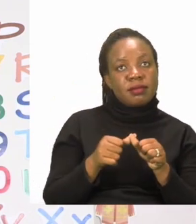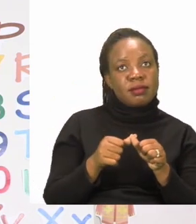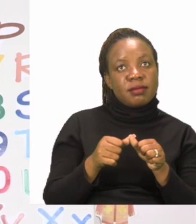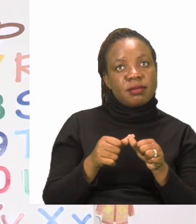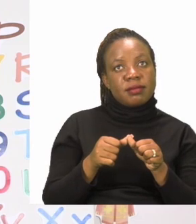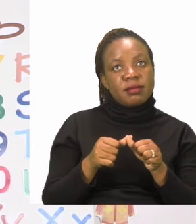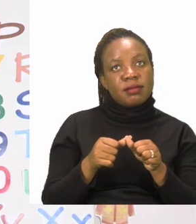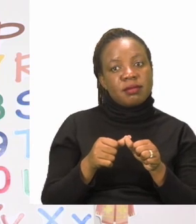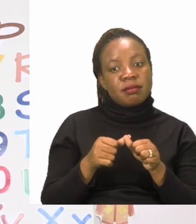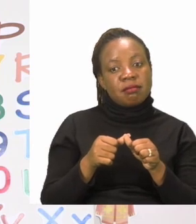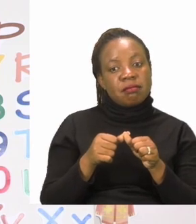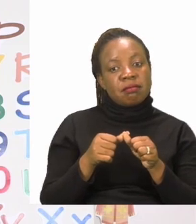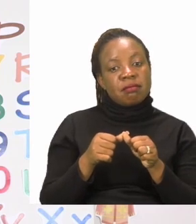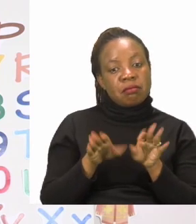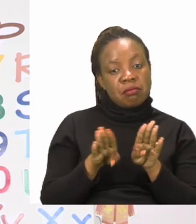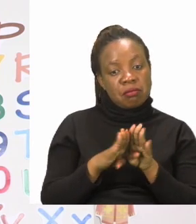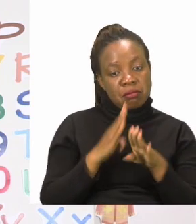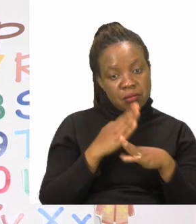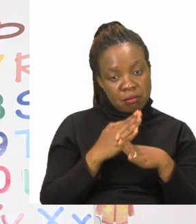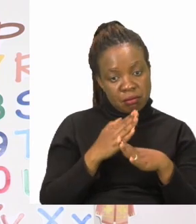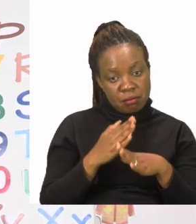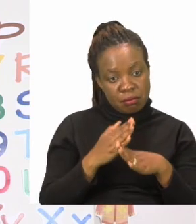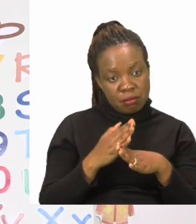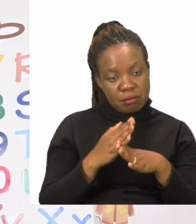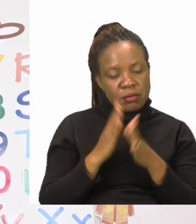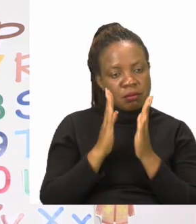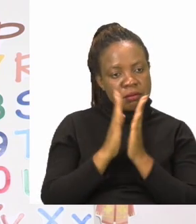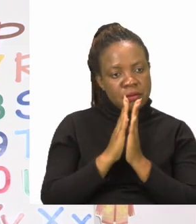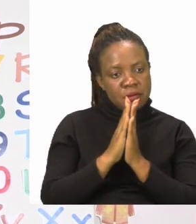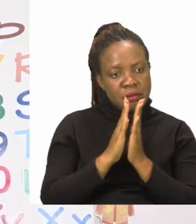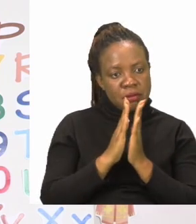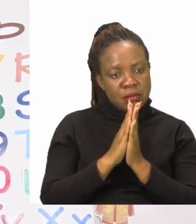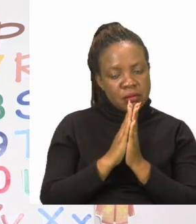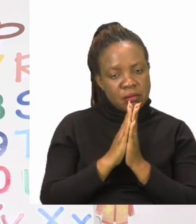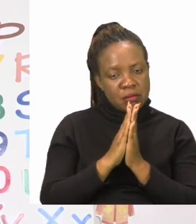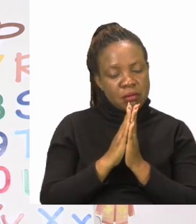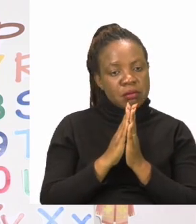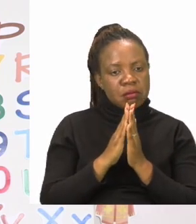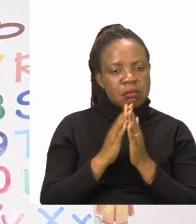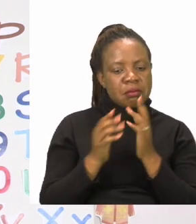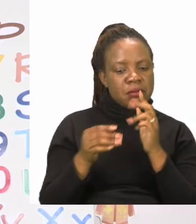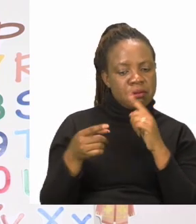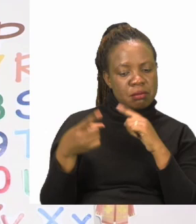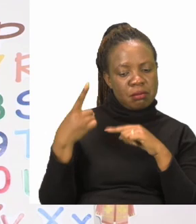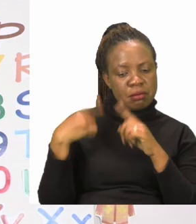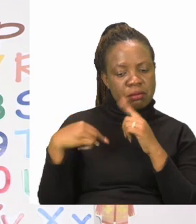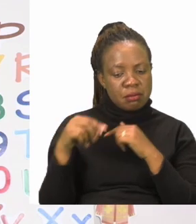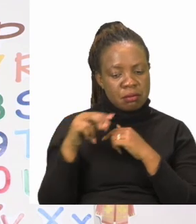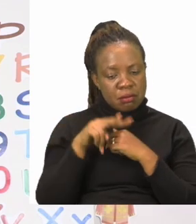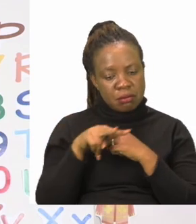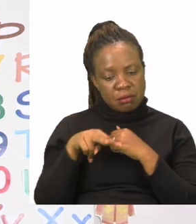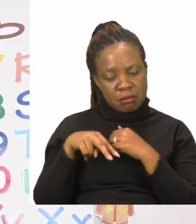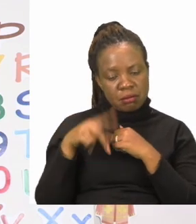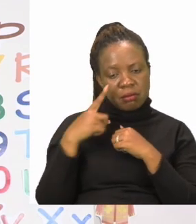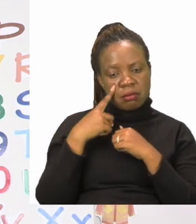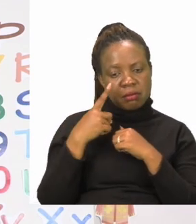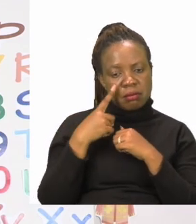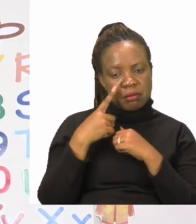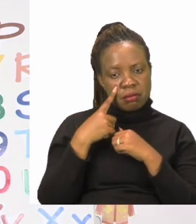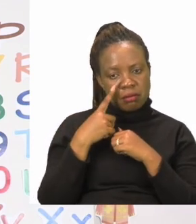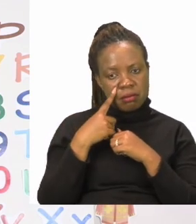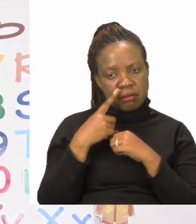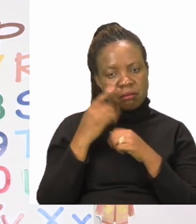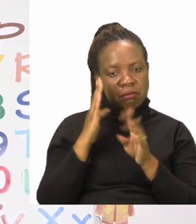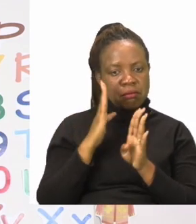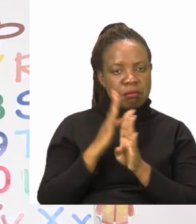be doing your work, please check it before you say that you are done. And if you don't know what to do, that's